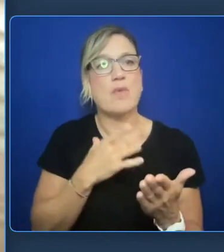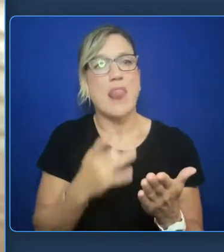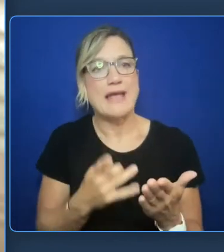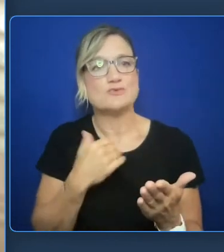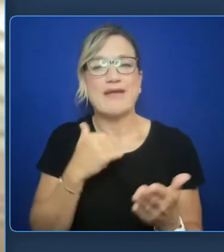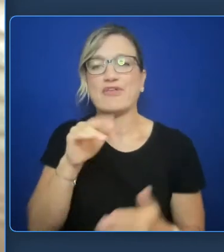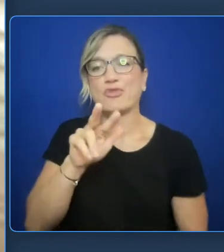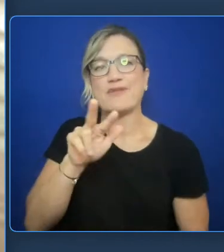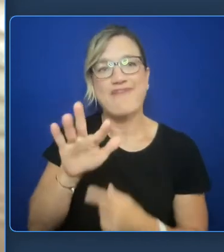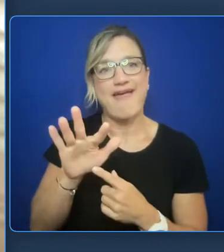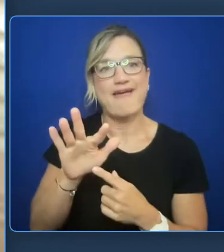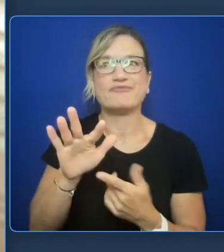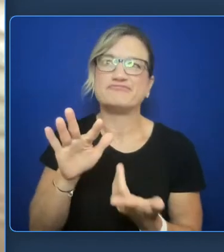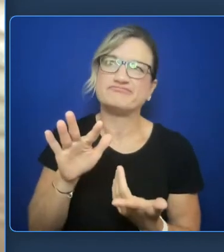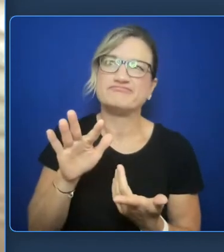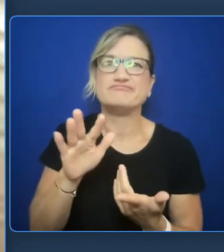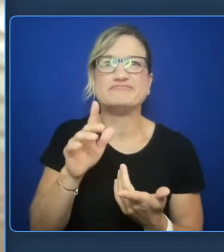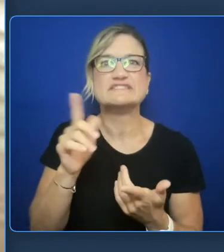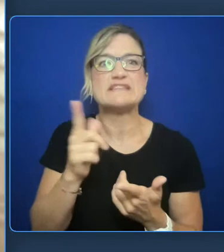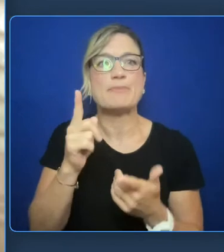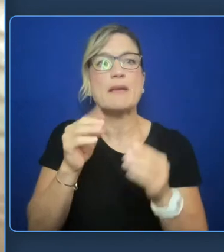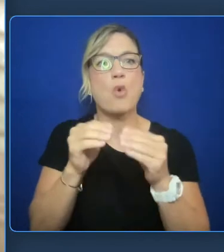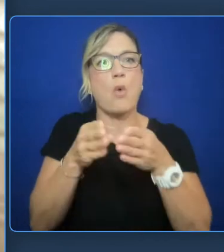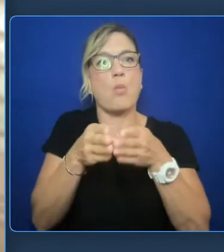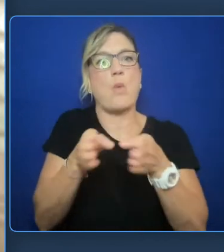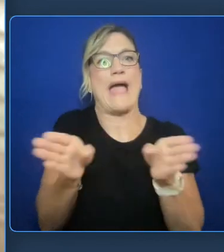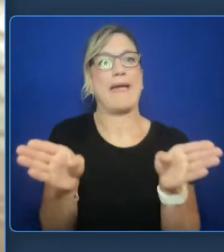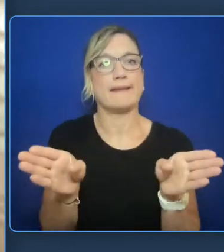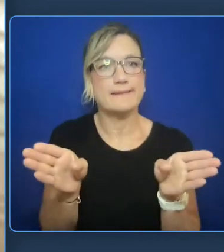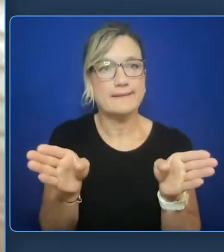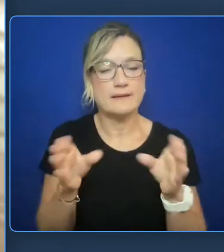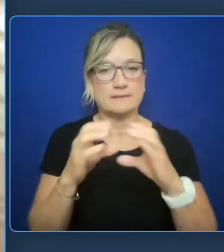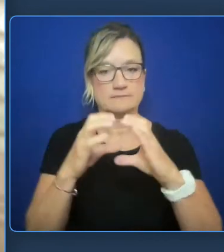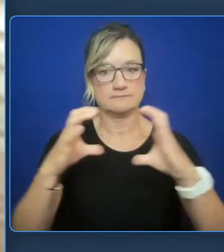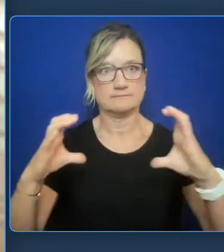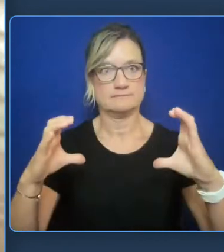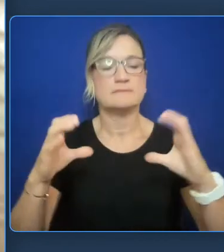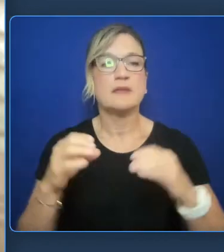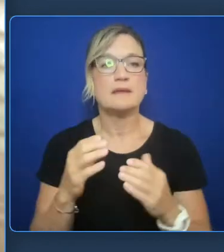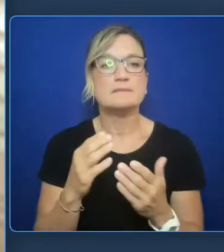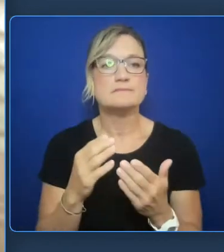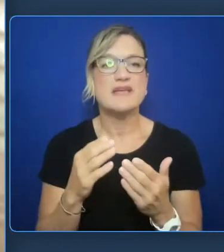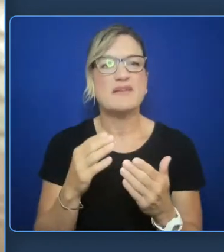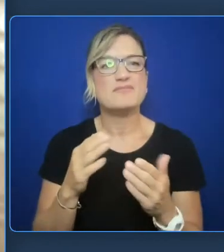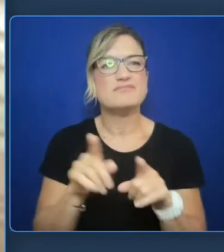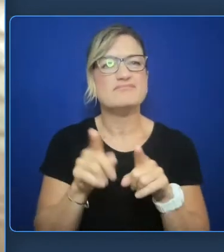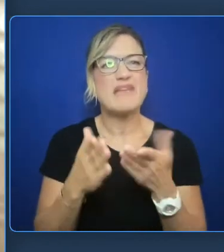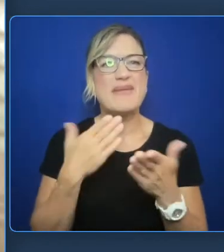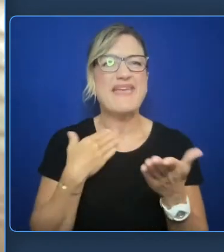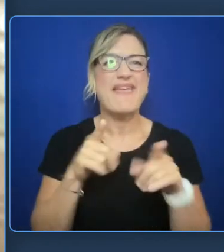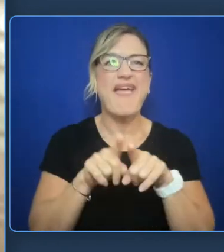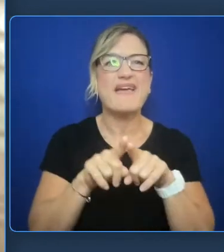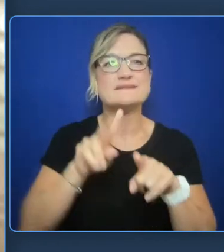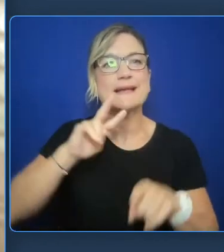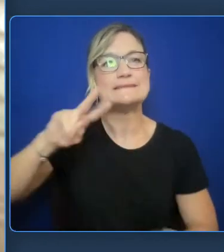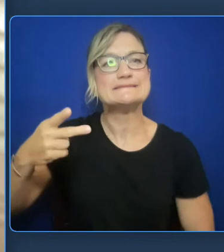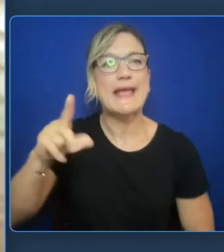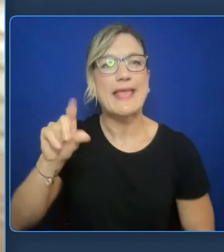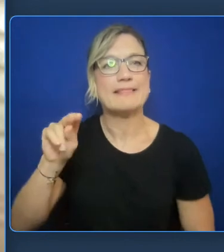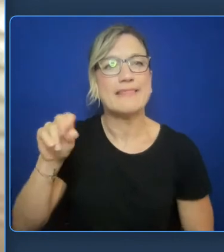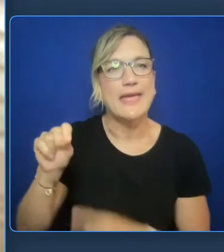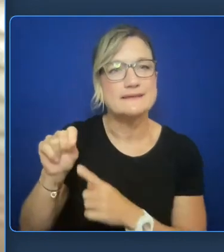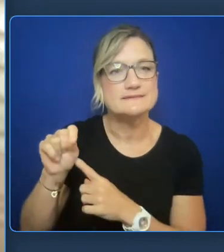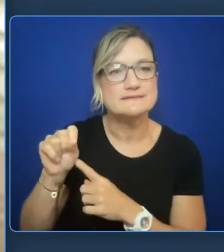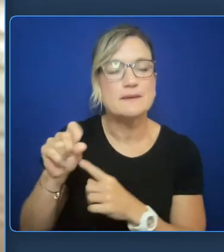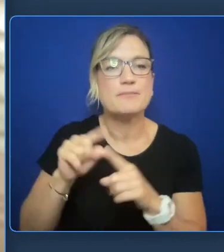have a 35 and maybe something a little bit wider that I have as an option, maybe as a second lens to throw in there, but with